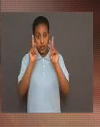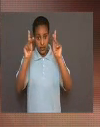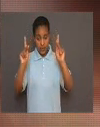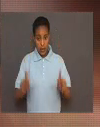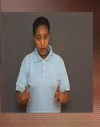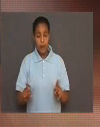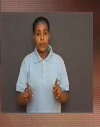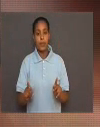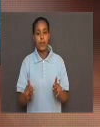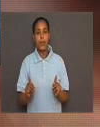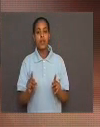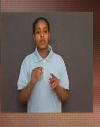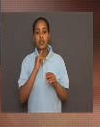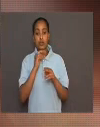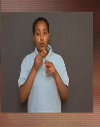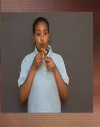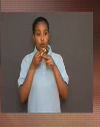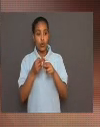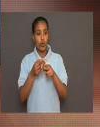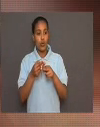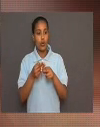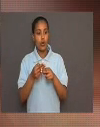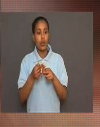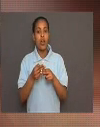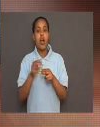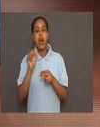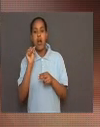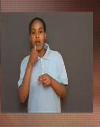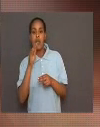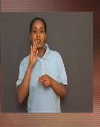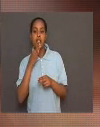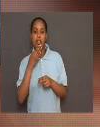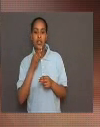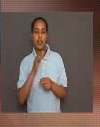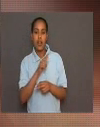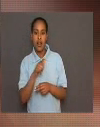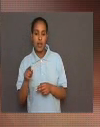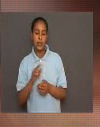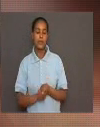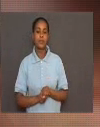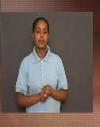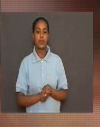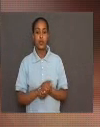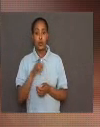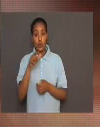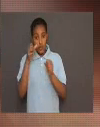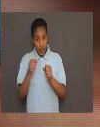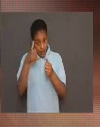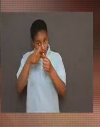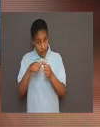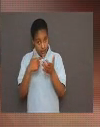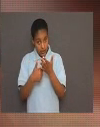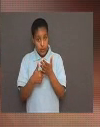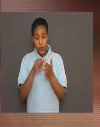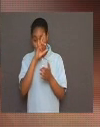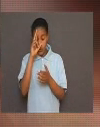table is called the amphoteric line. You can remember this